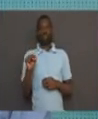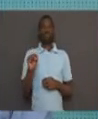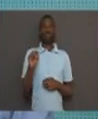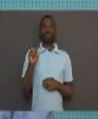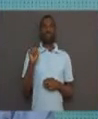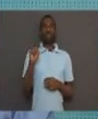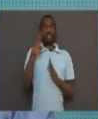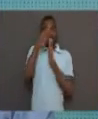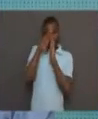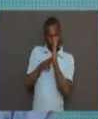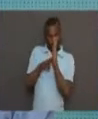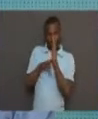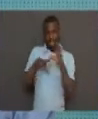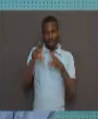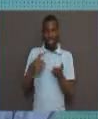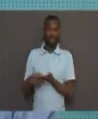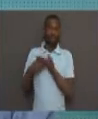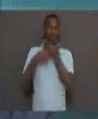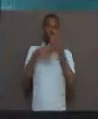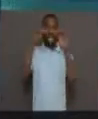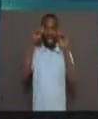to reduce their energy.